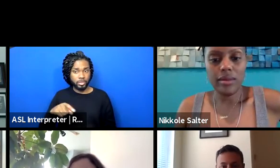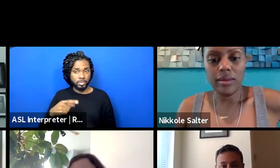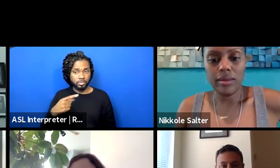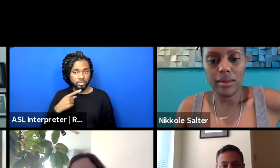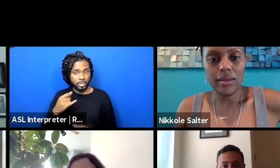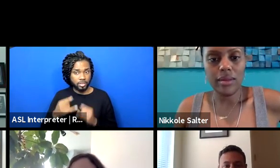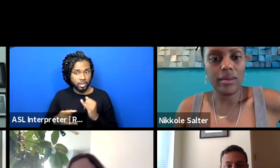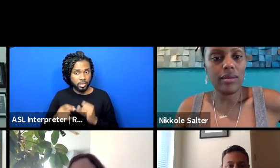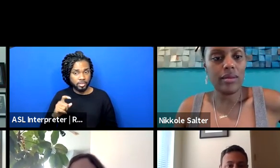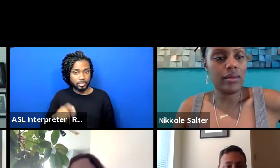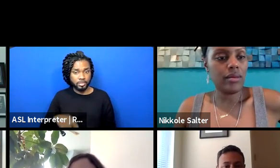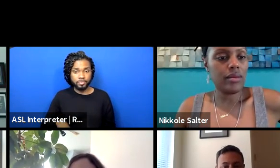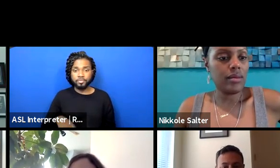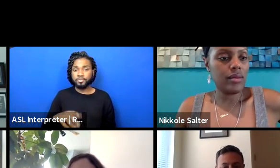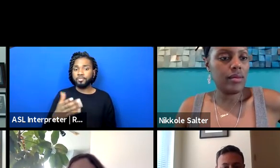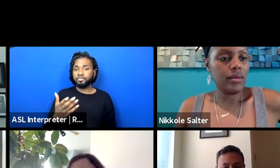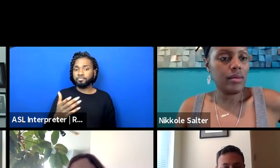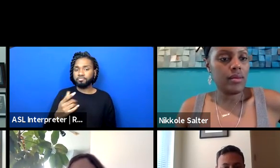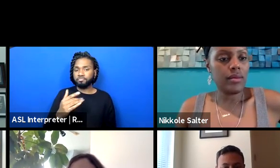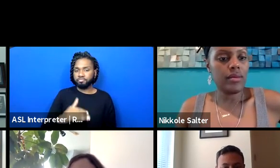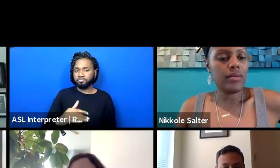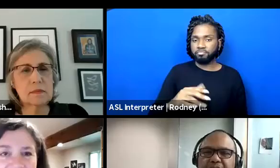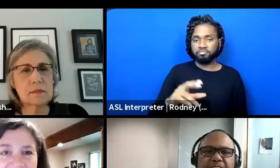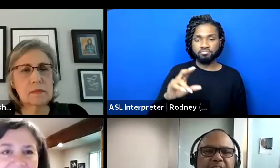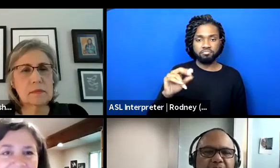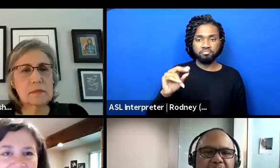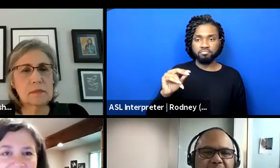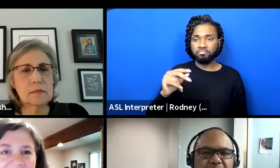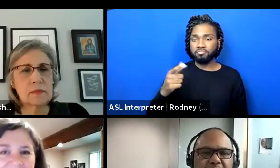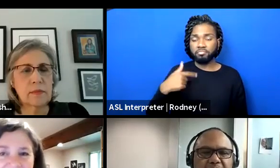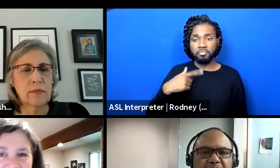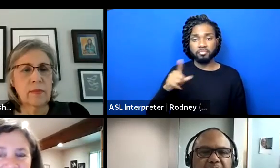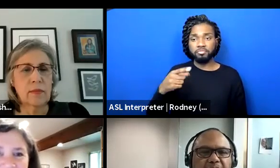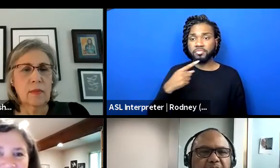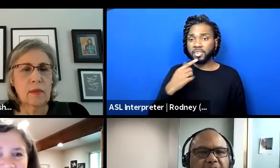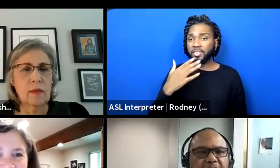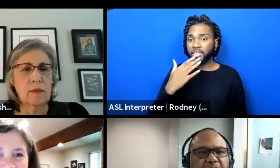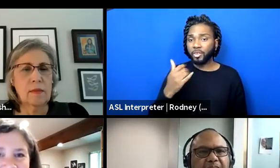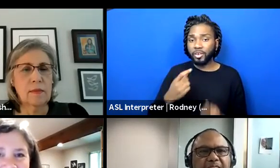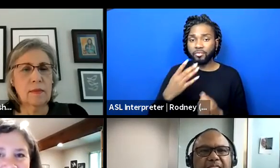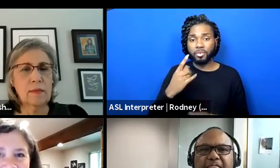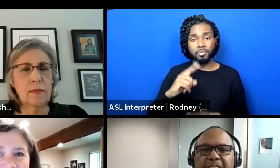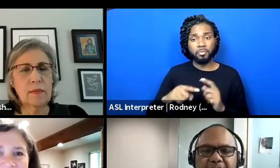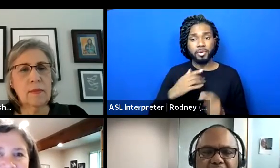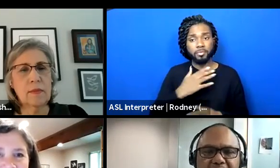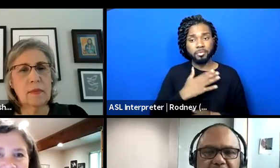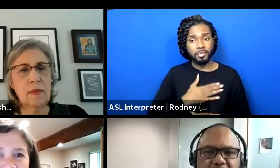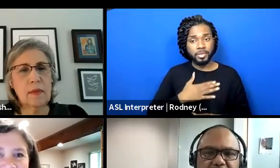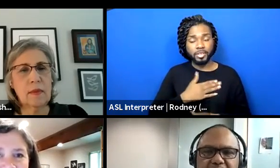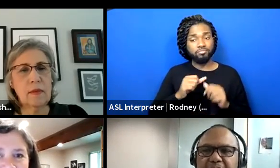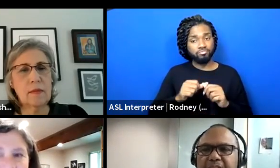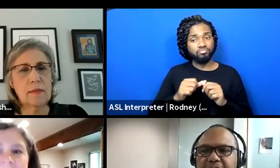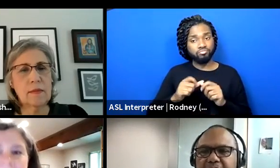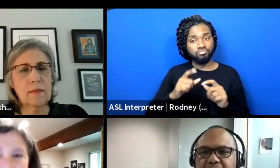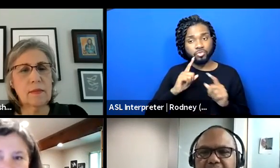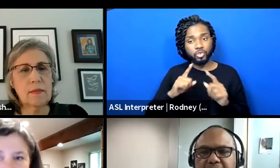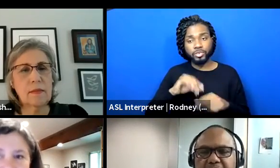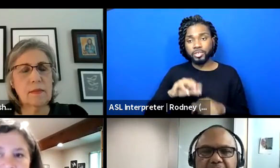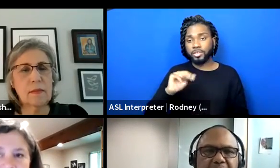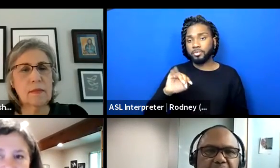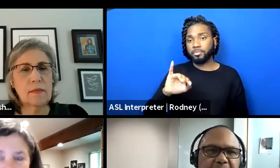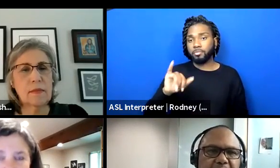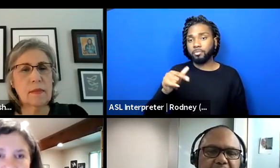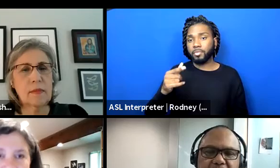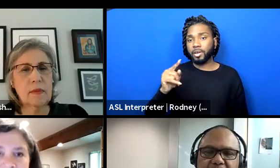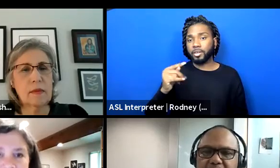Thanks, Lori. I think just to say thank you, everyone, and please keep the conversation going in Mighty Networks and on the